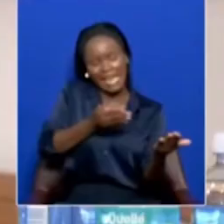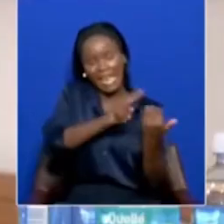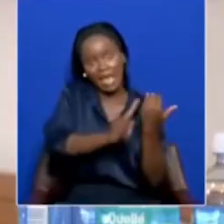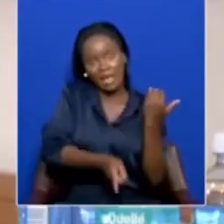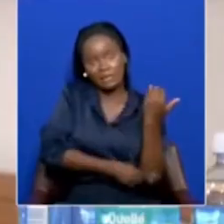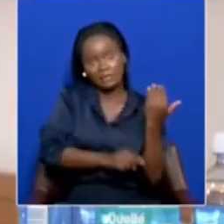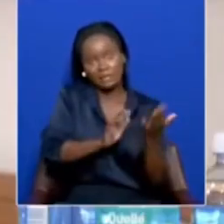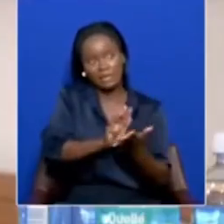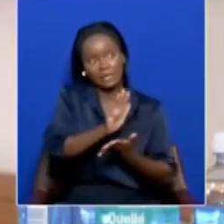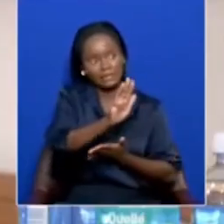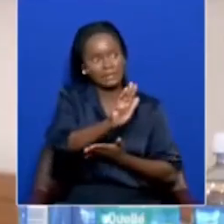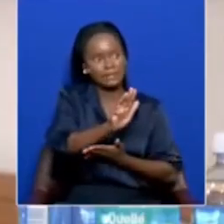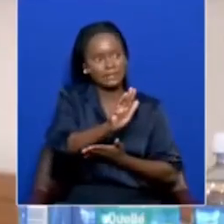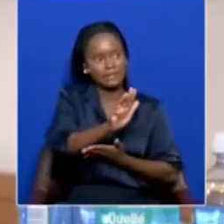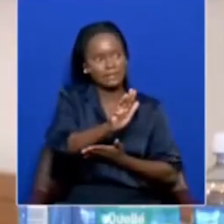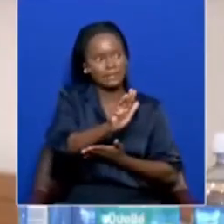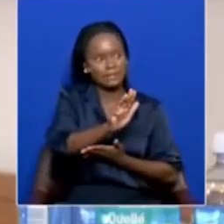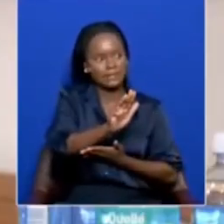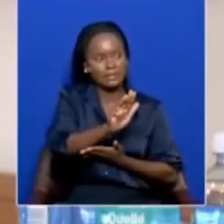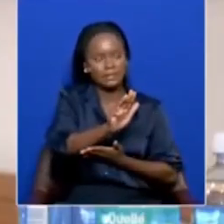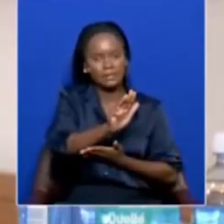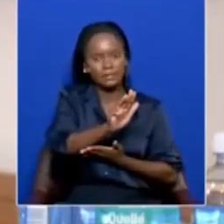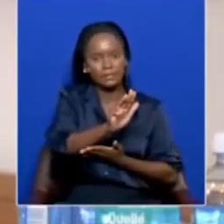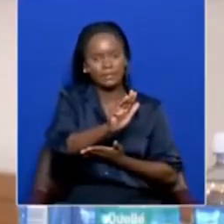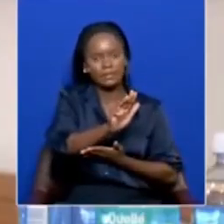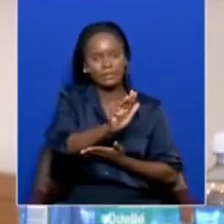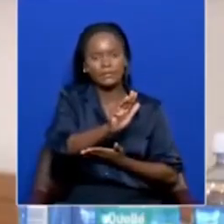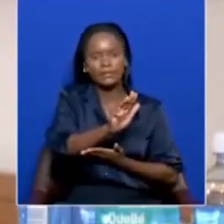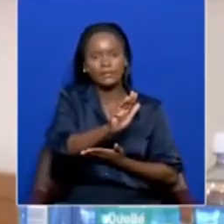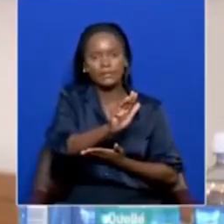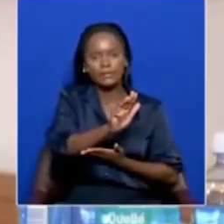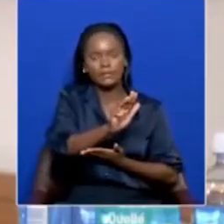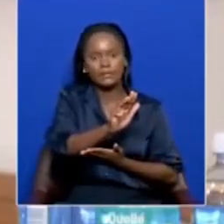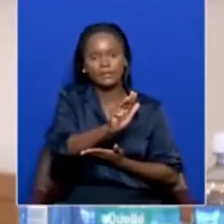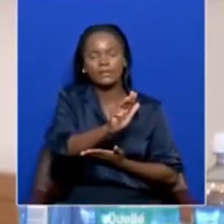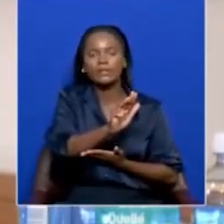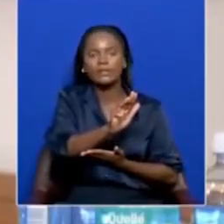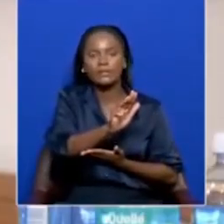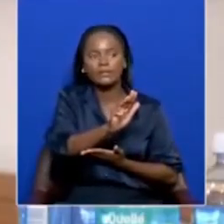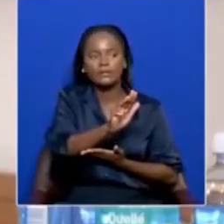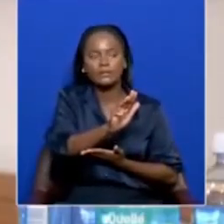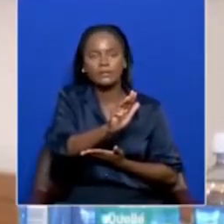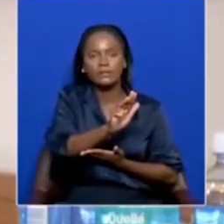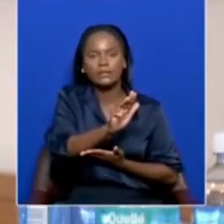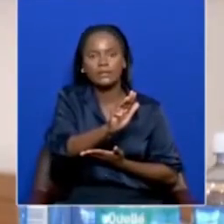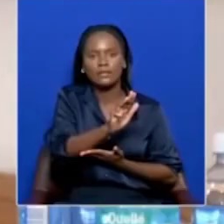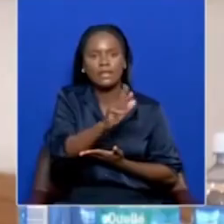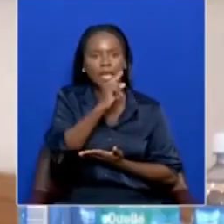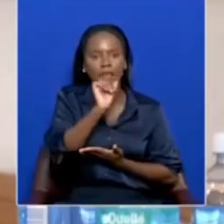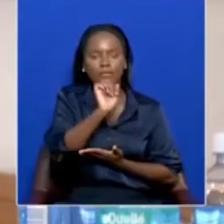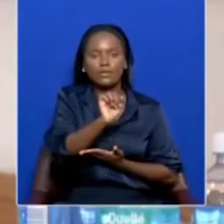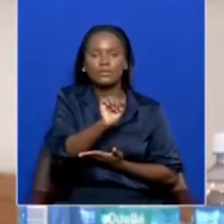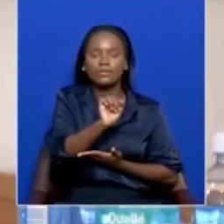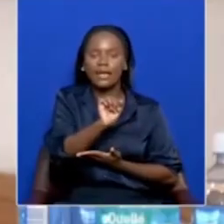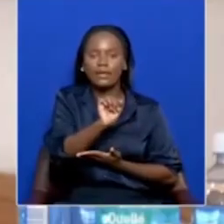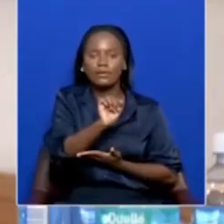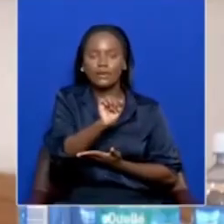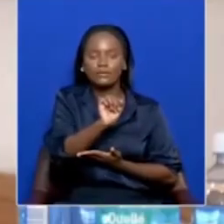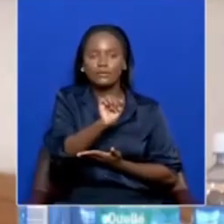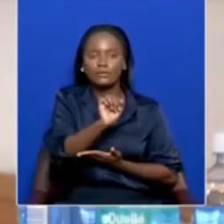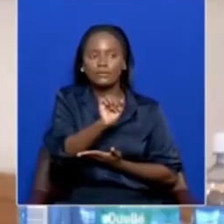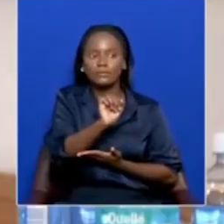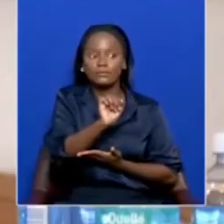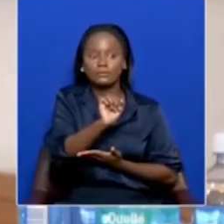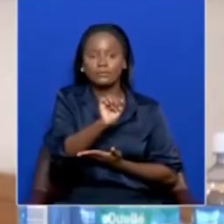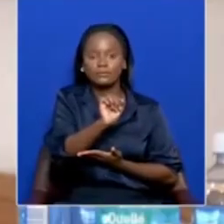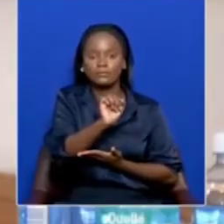midway through that page is your name, and above it, your signature, and it's dated the 23rd